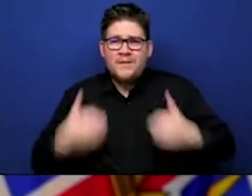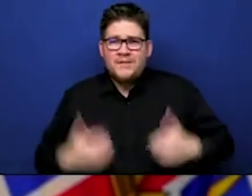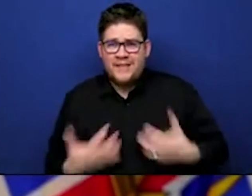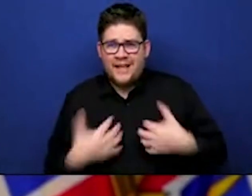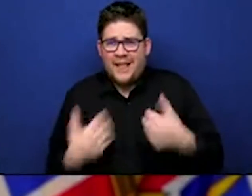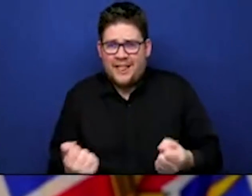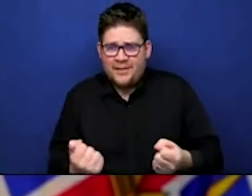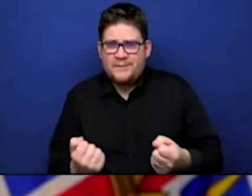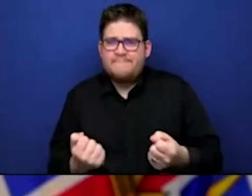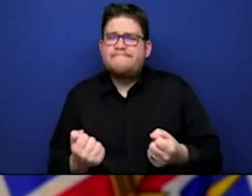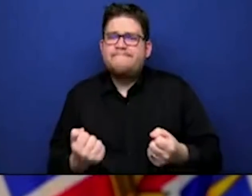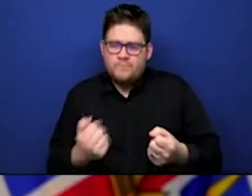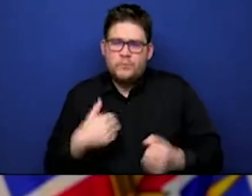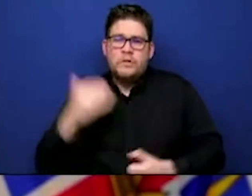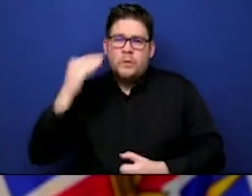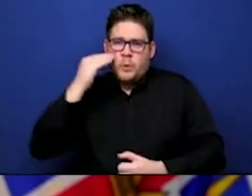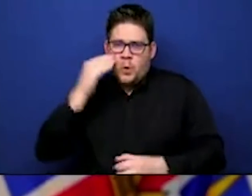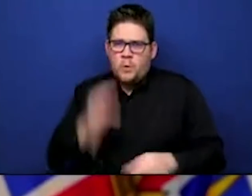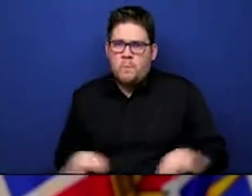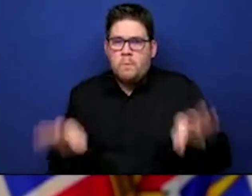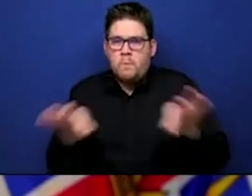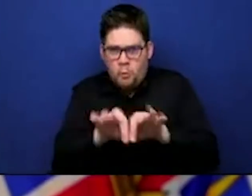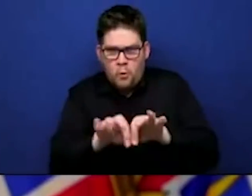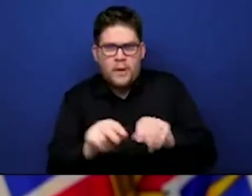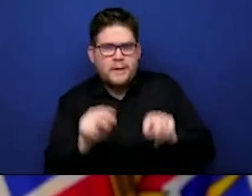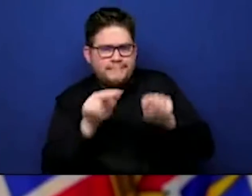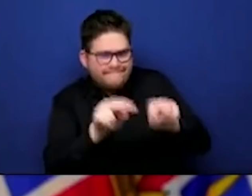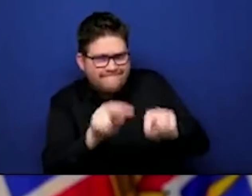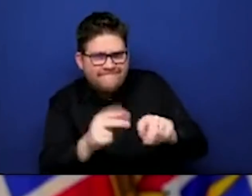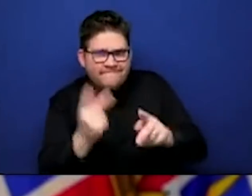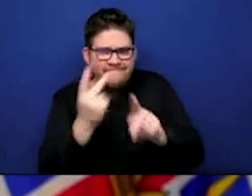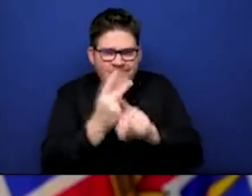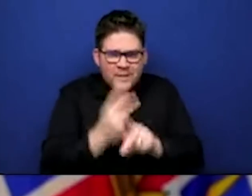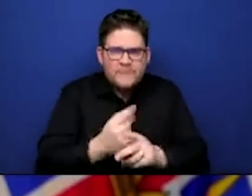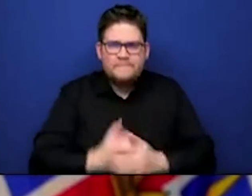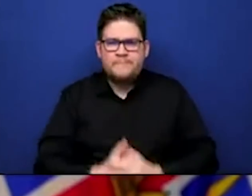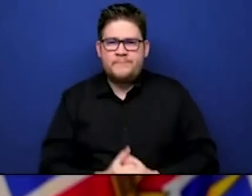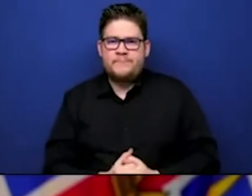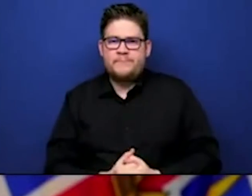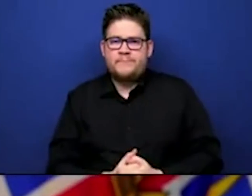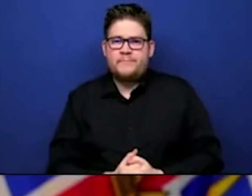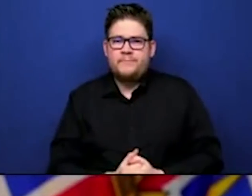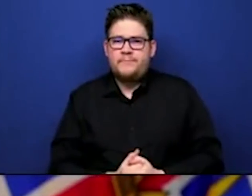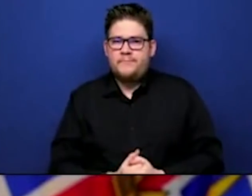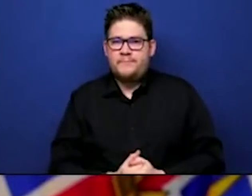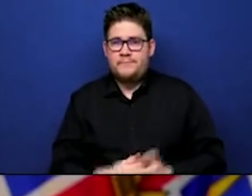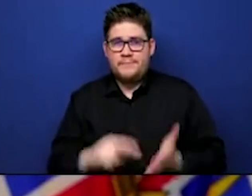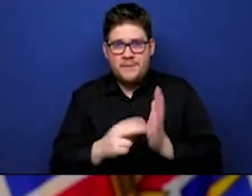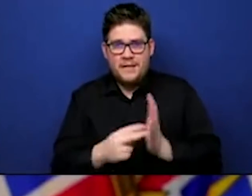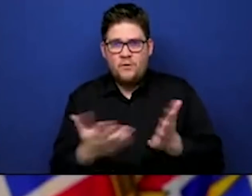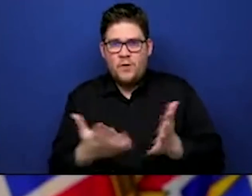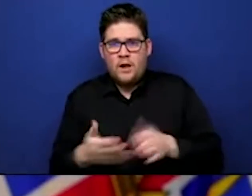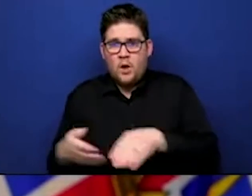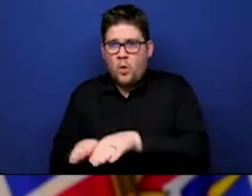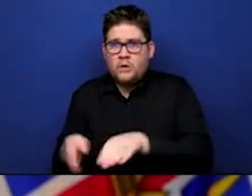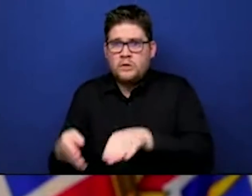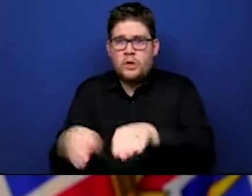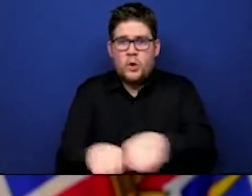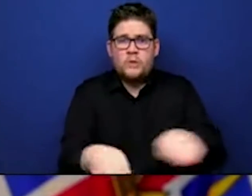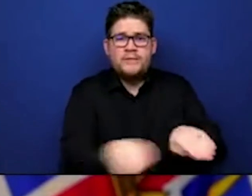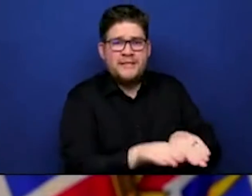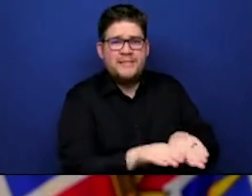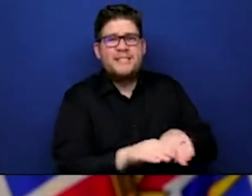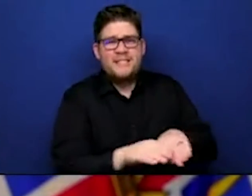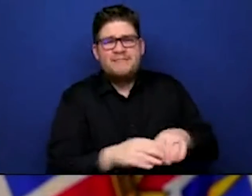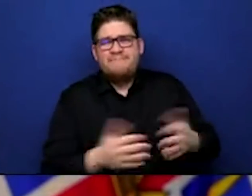heart. And for us, that has meant taking only as much restriction as we need to suppress the